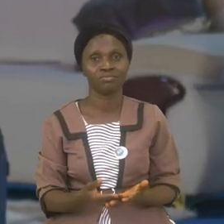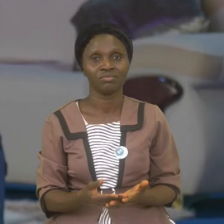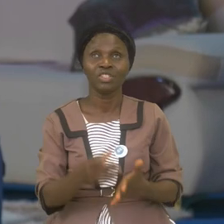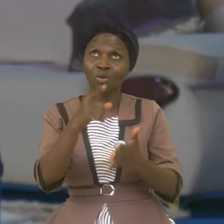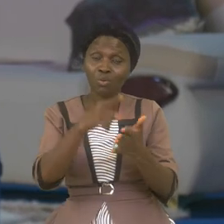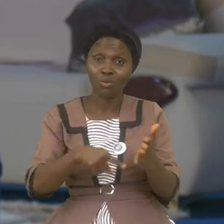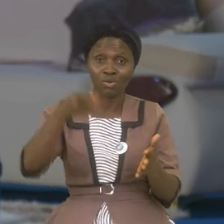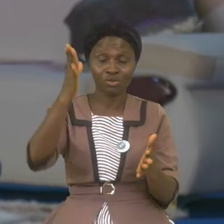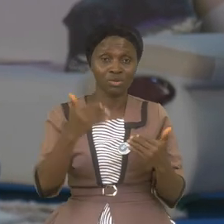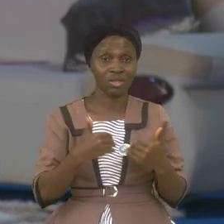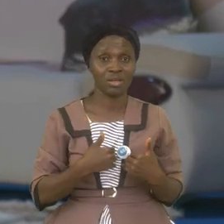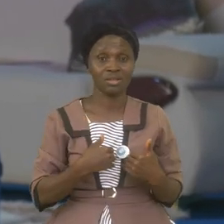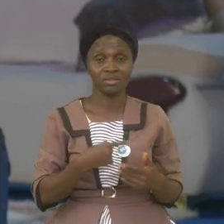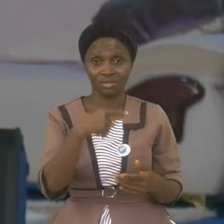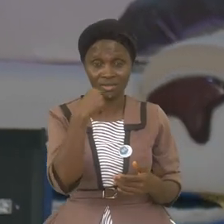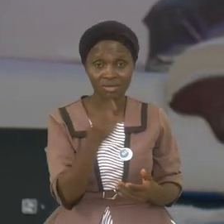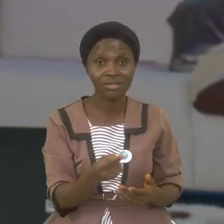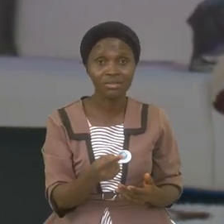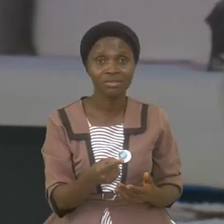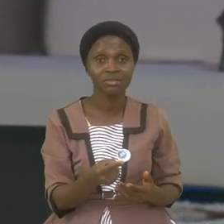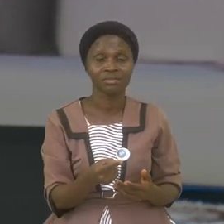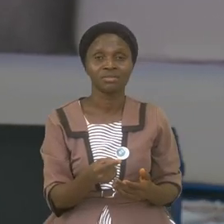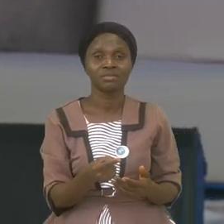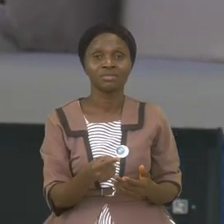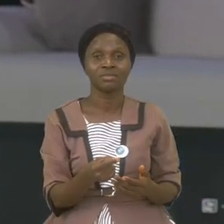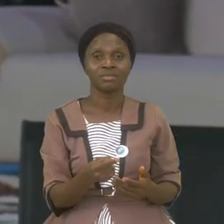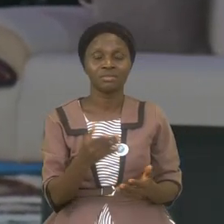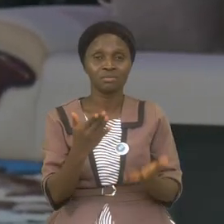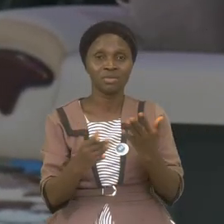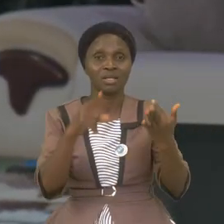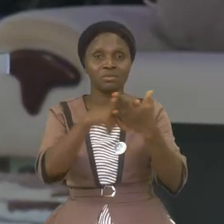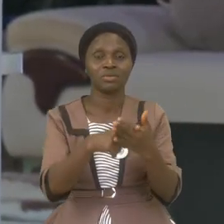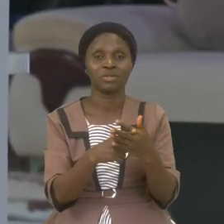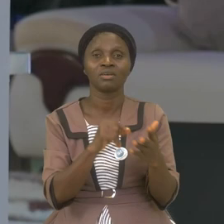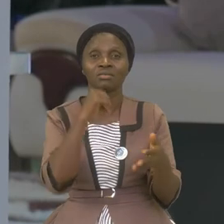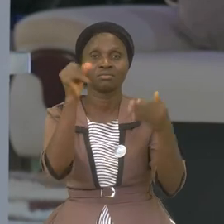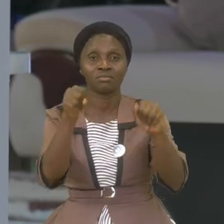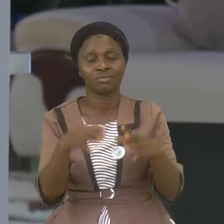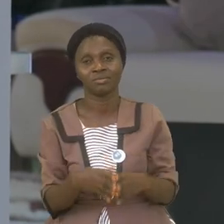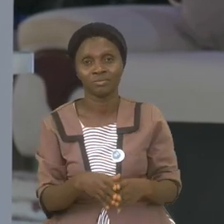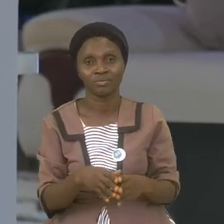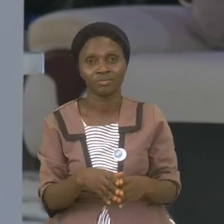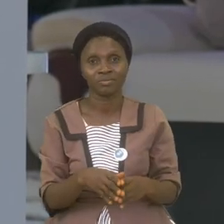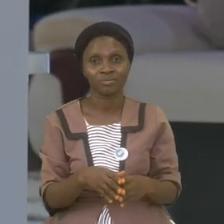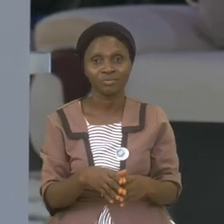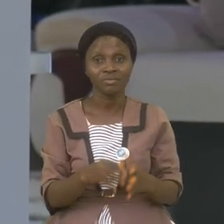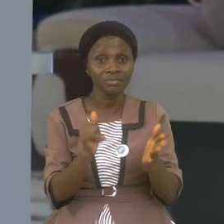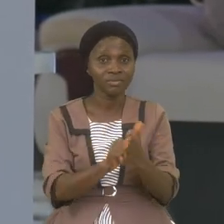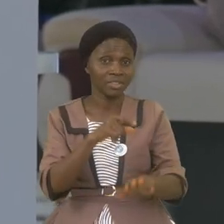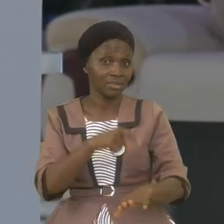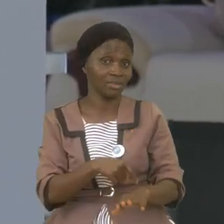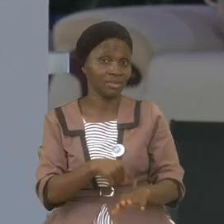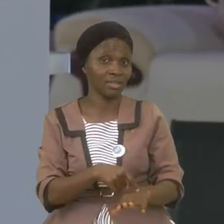A king, he had, you know, Babylon at that time, they were number one in the forefront